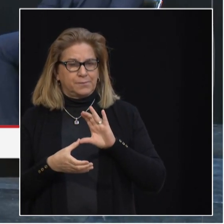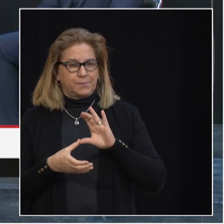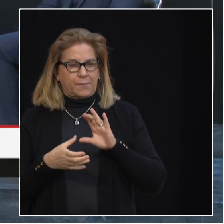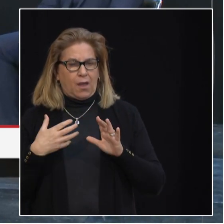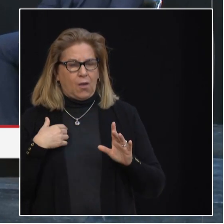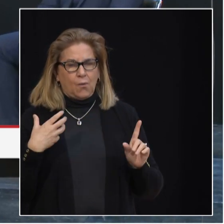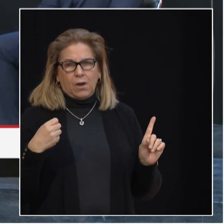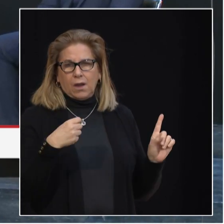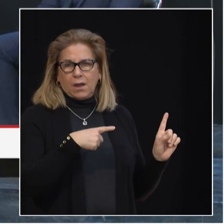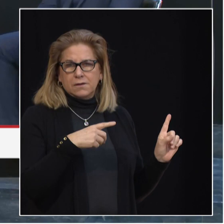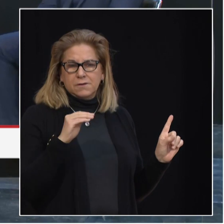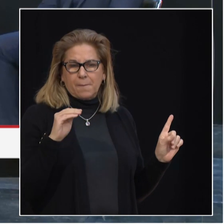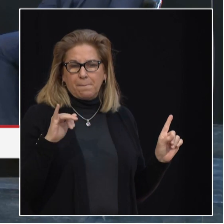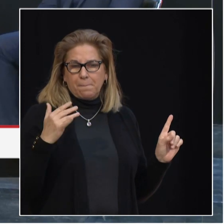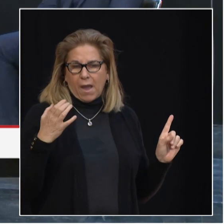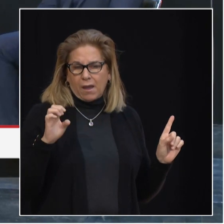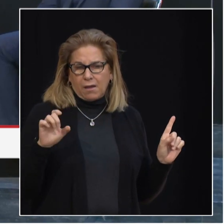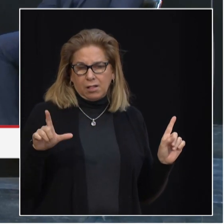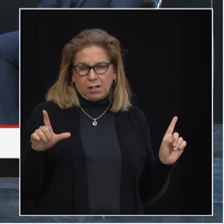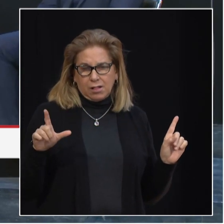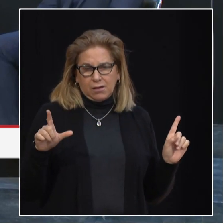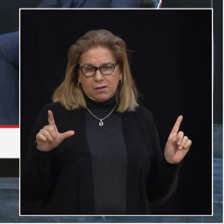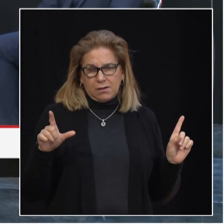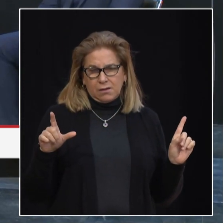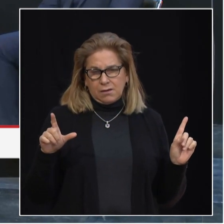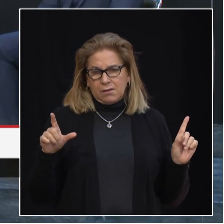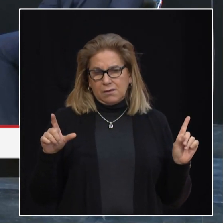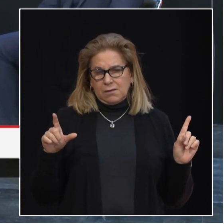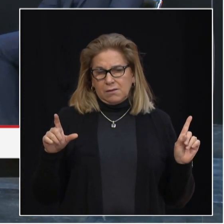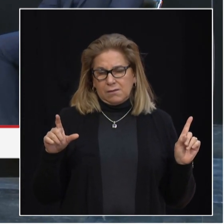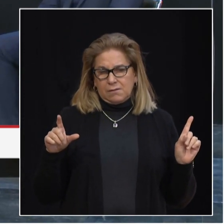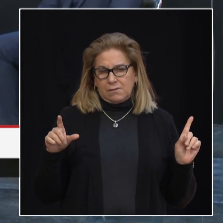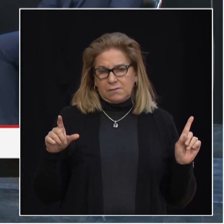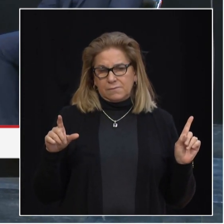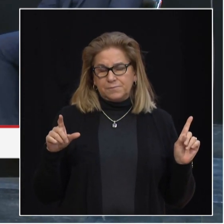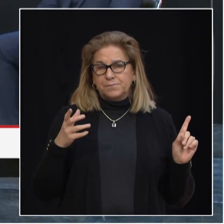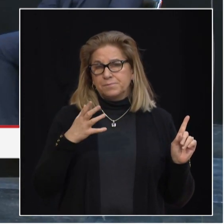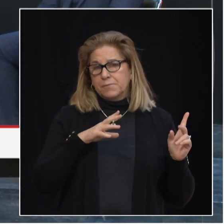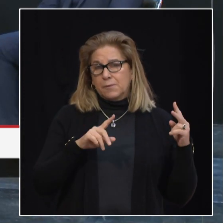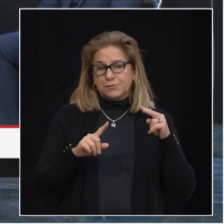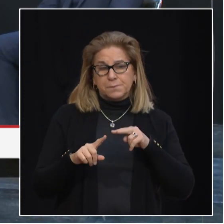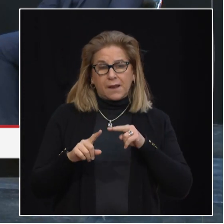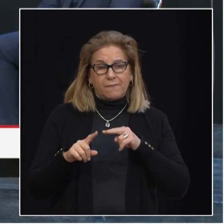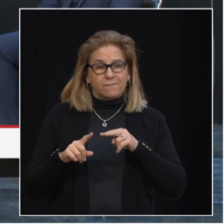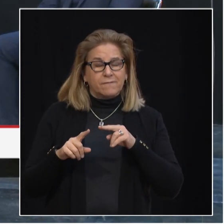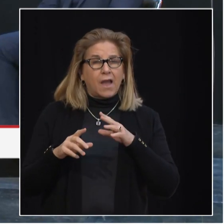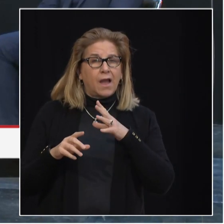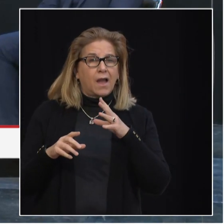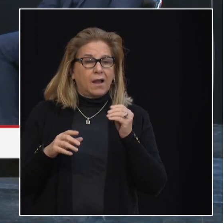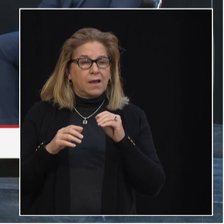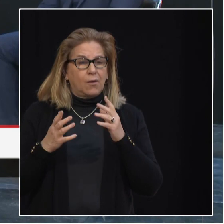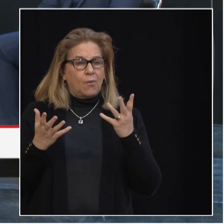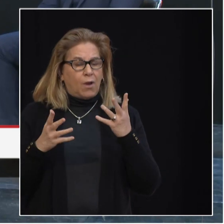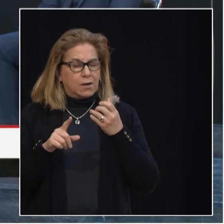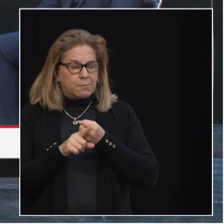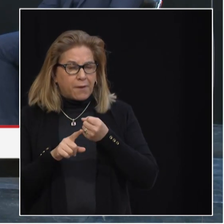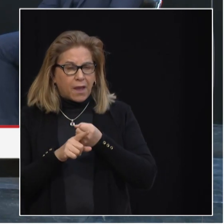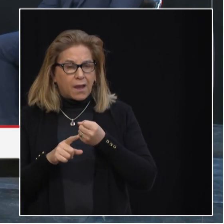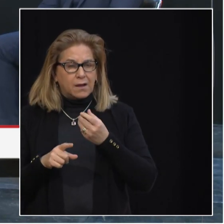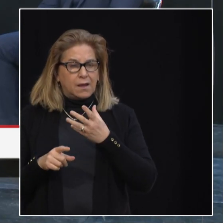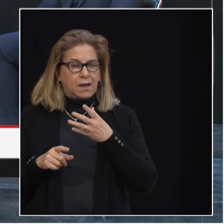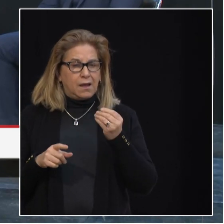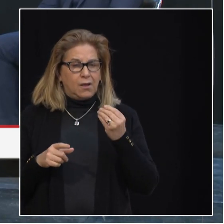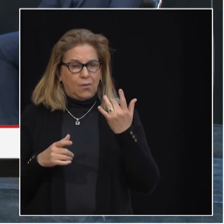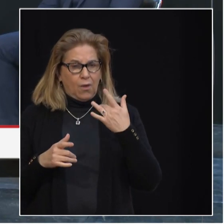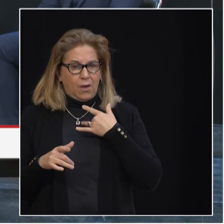White House in our downtown. Can you talk a little bit about the status of that project and maybe a little bit more about why you chose that building and why